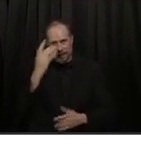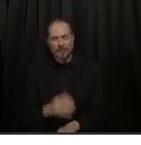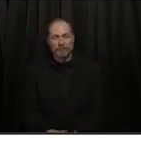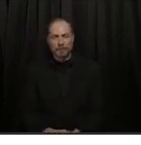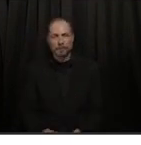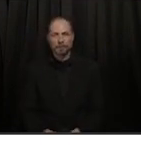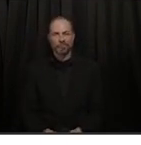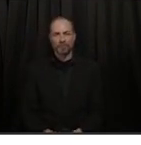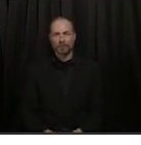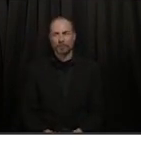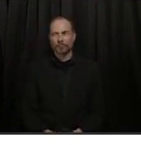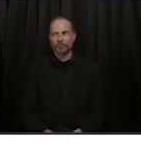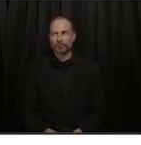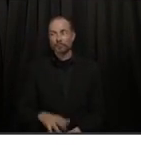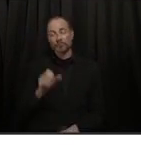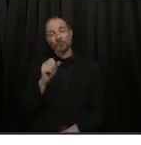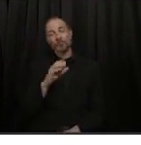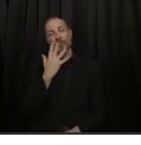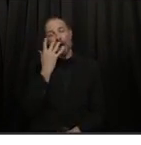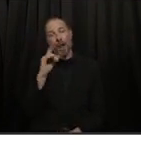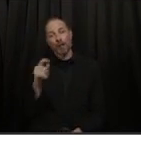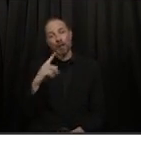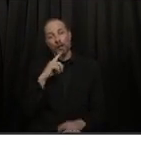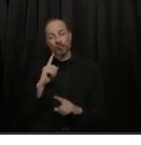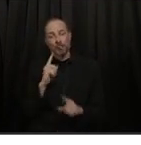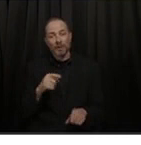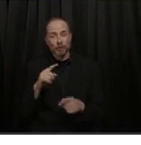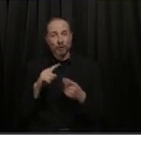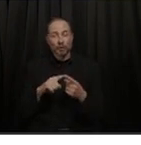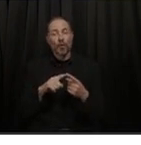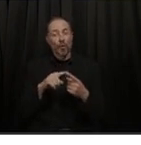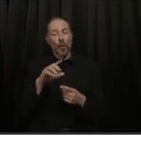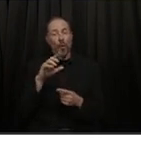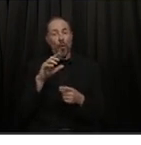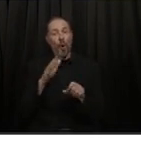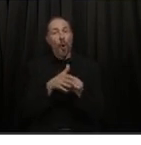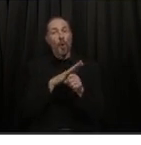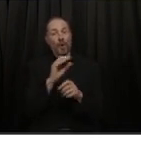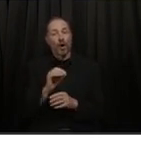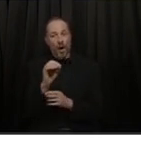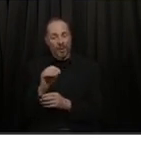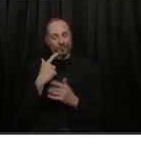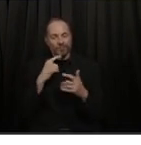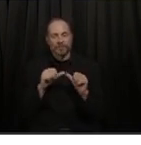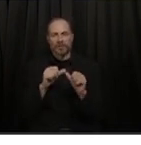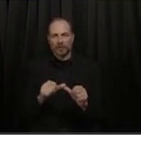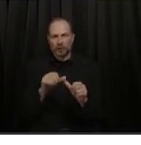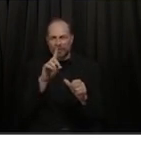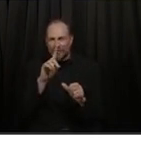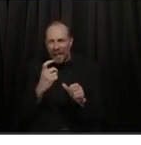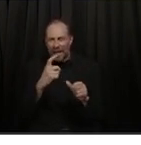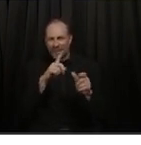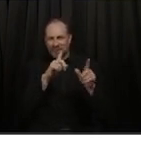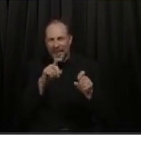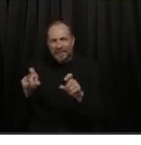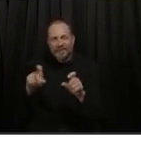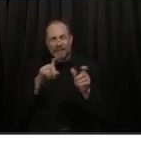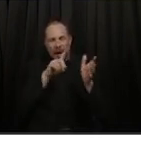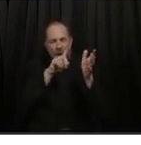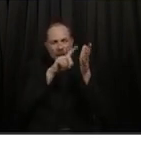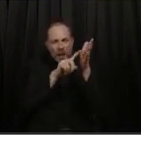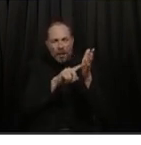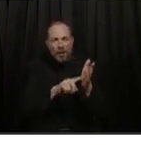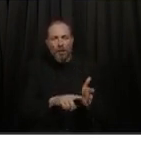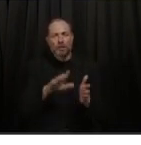please. So Colorado's response to the Omicron variant, we are continuing to do the routine diagnostic testing that we have been doing